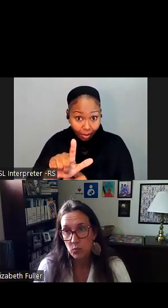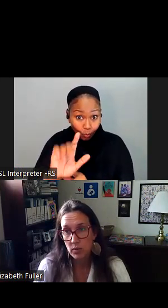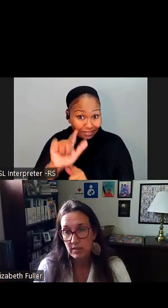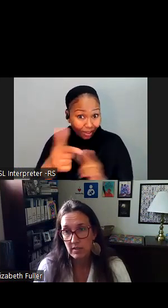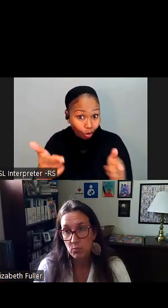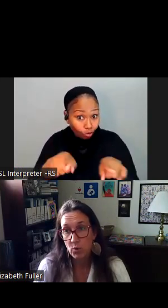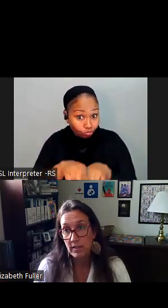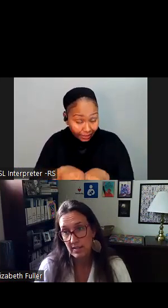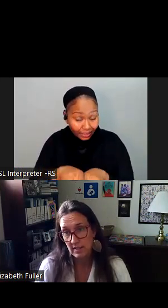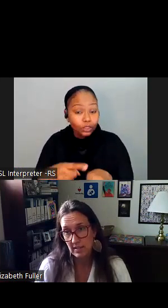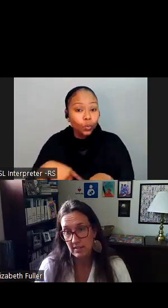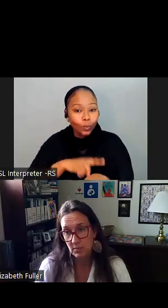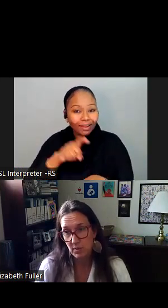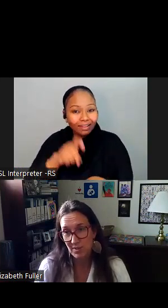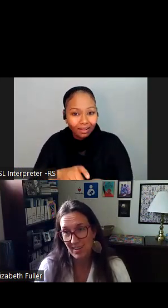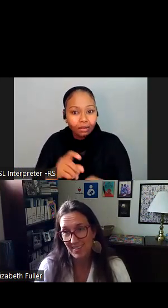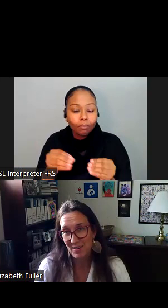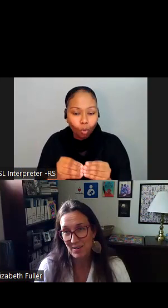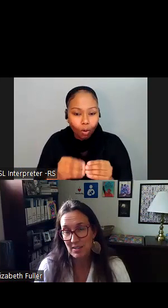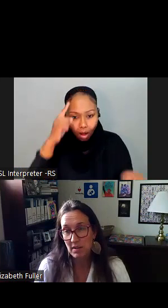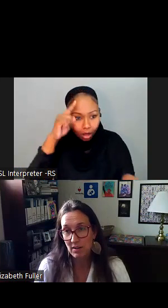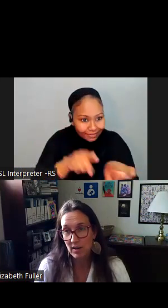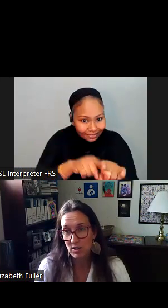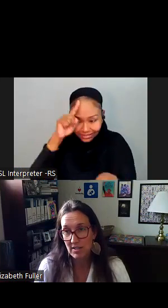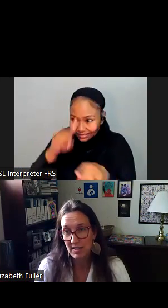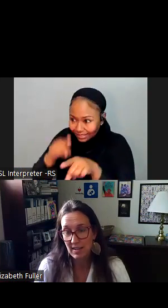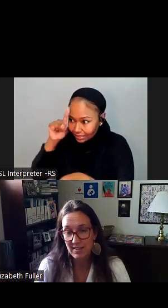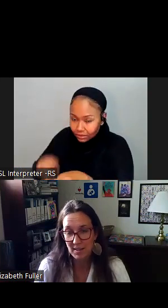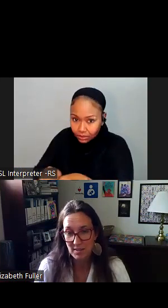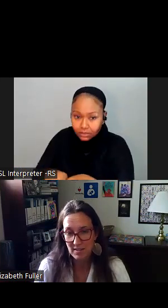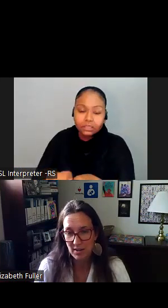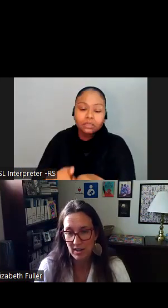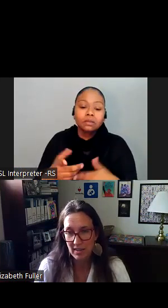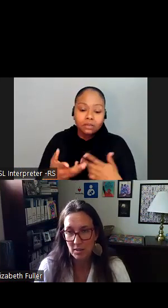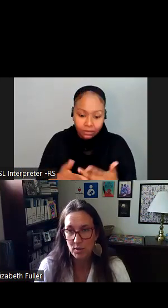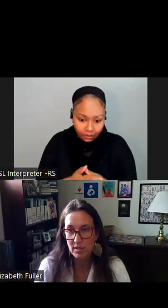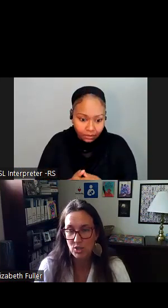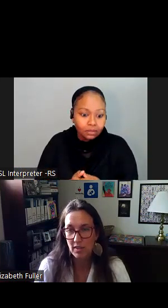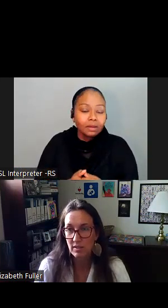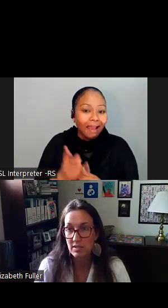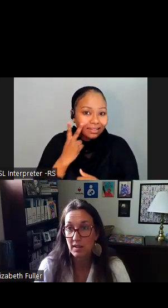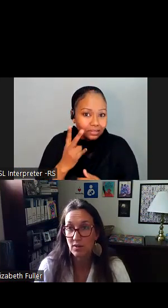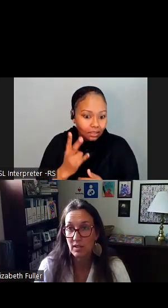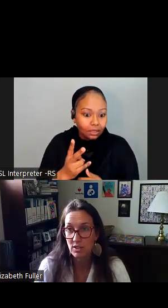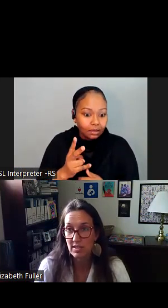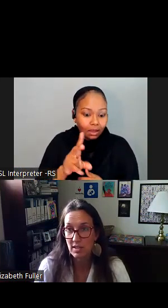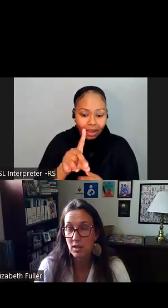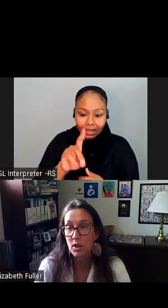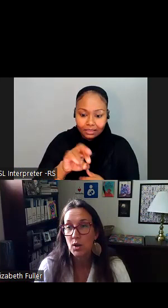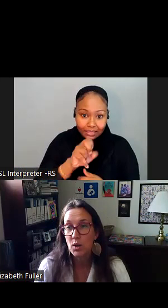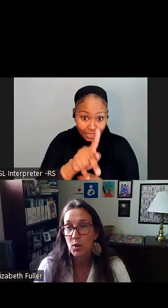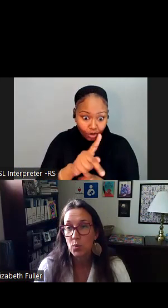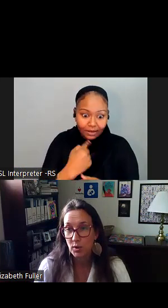we needed was more consensus. When you say there needs to be an interagency, I saw Derek, I think, put in the chat, there needs to be an